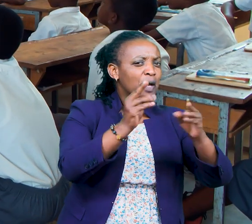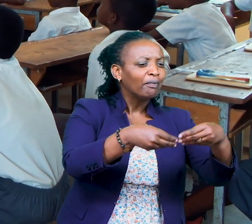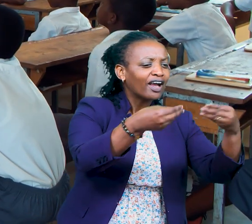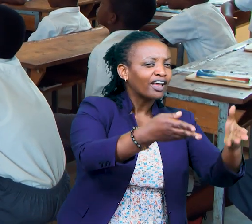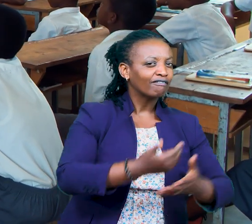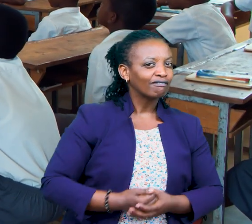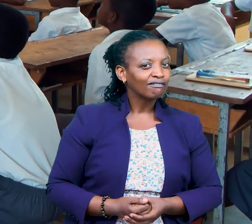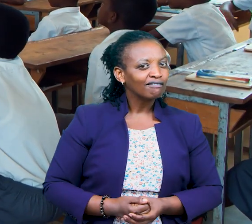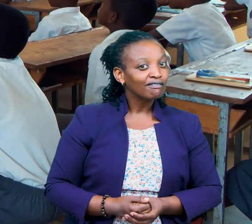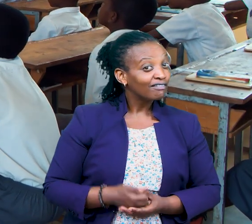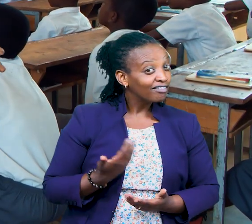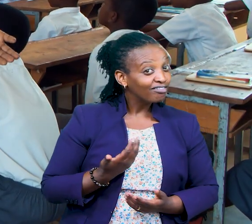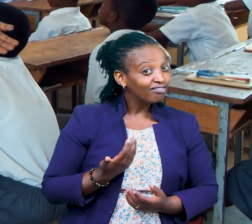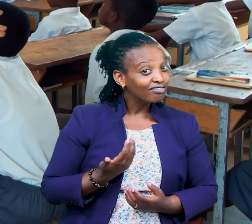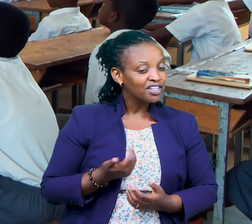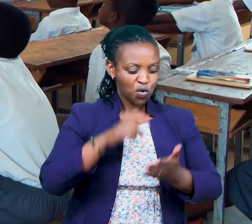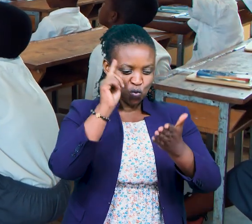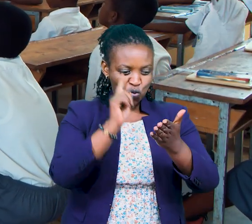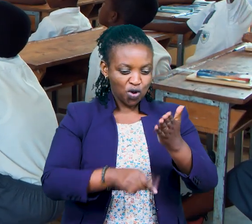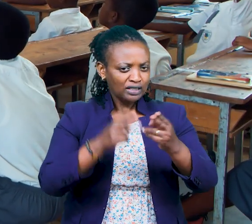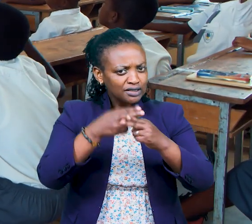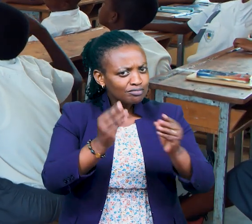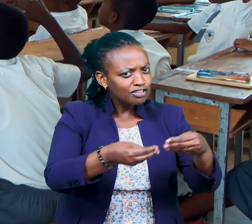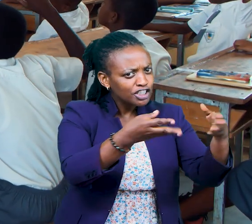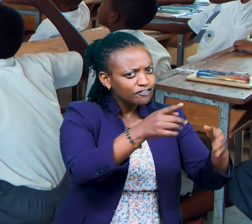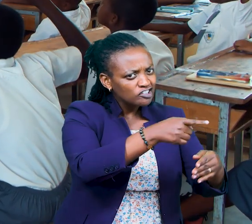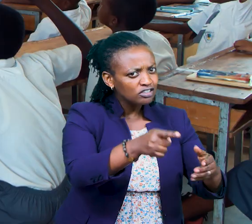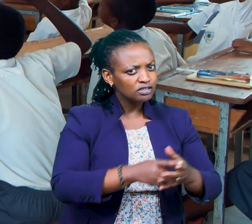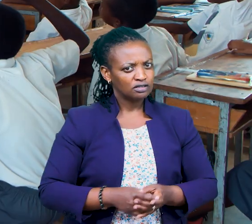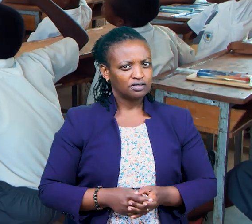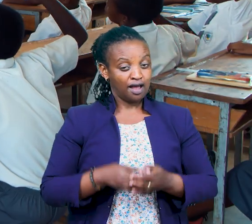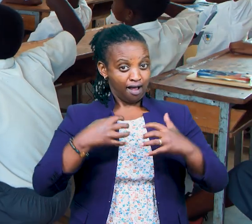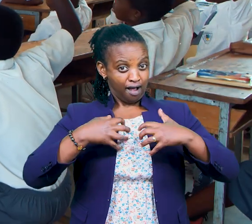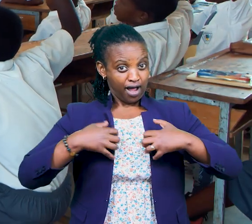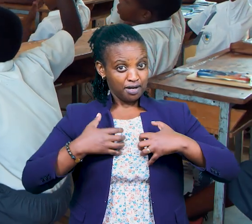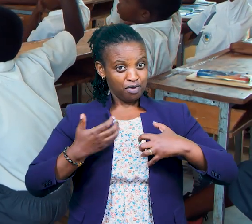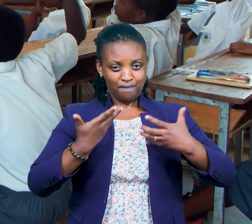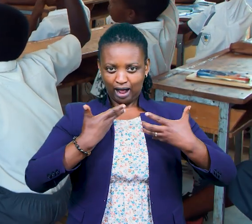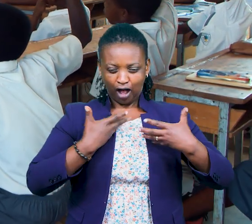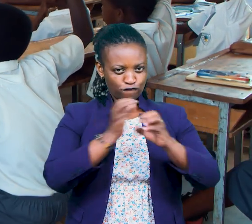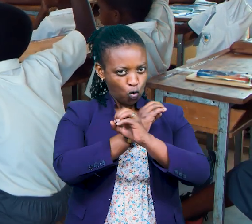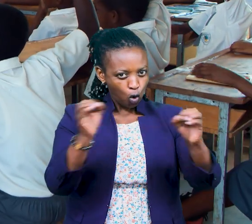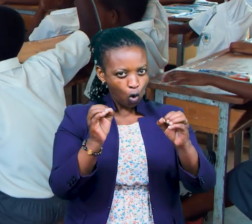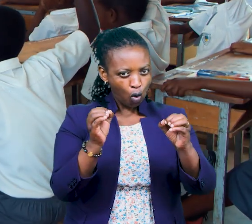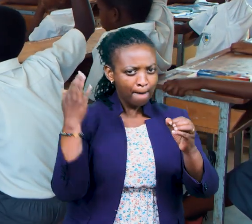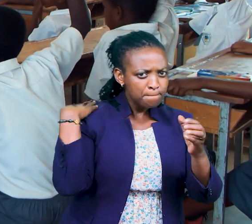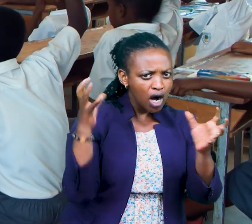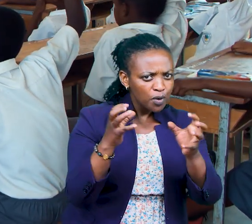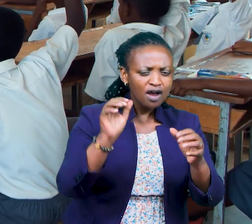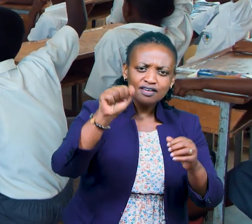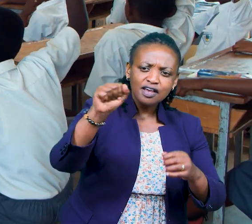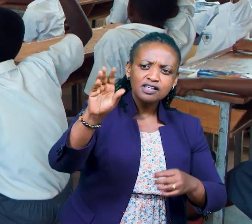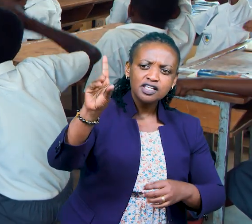What name do we give them? What name do we give animals that don't have a